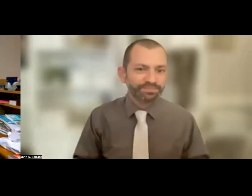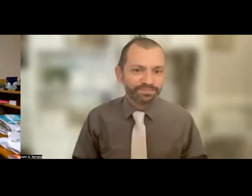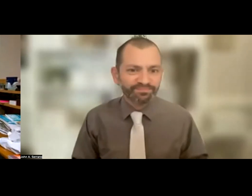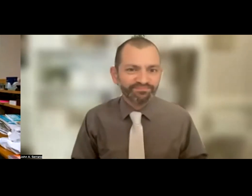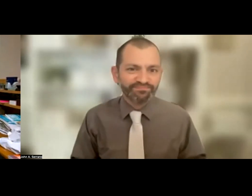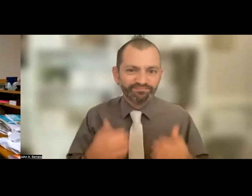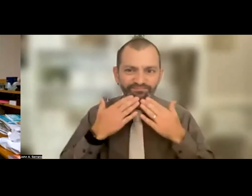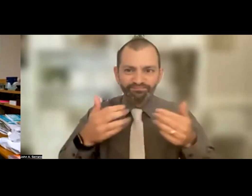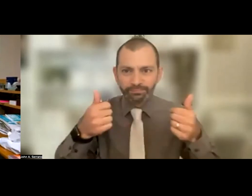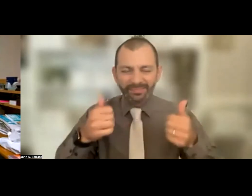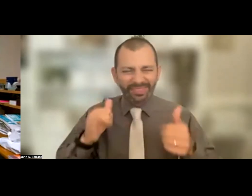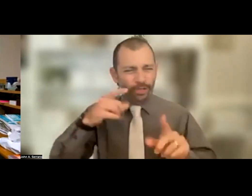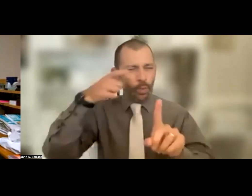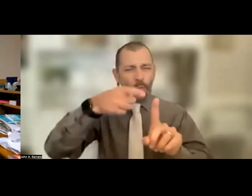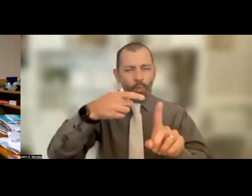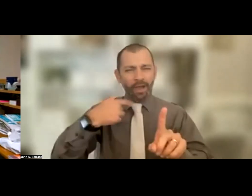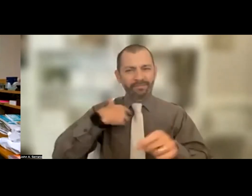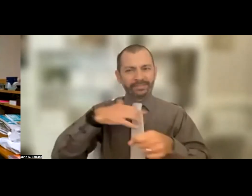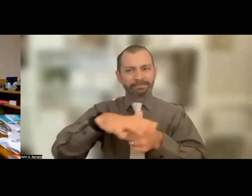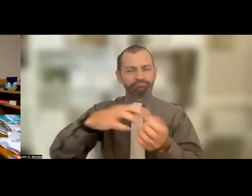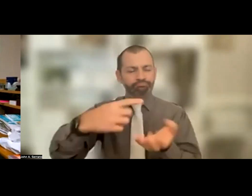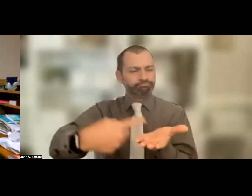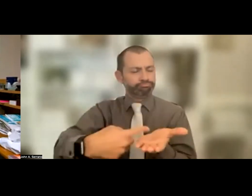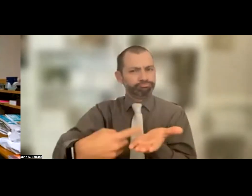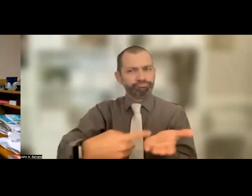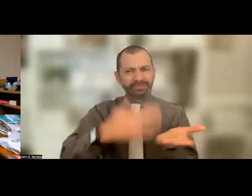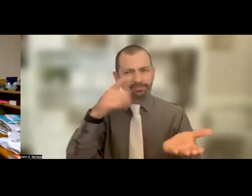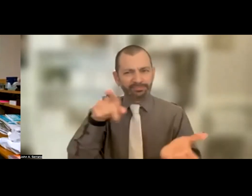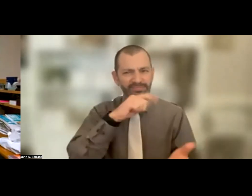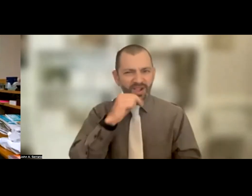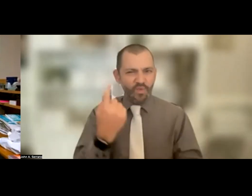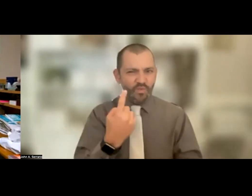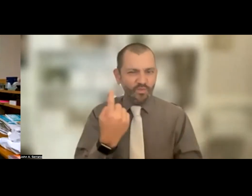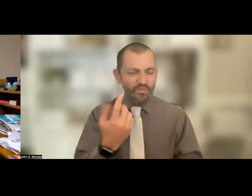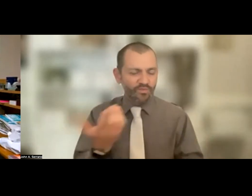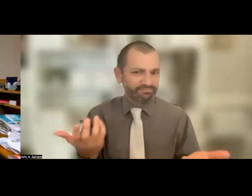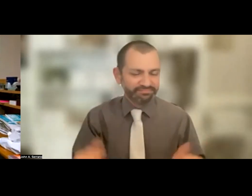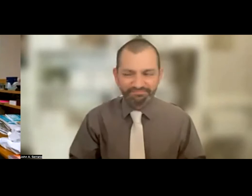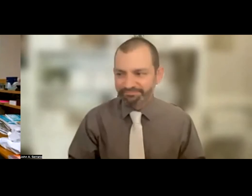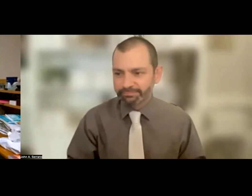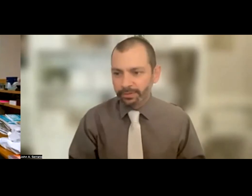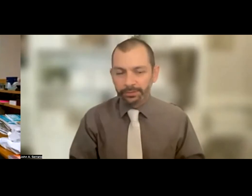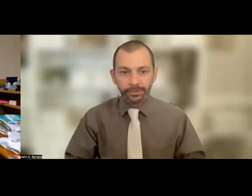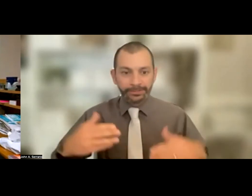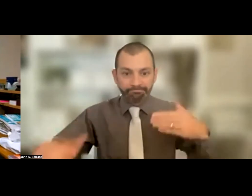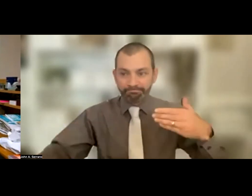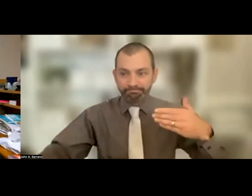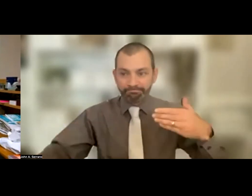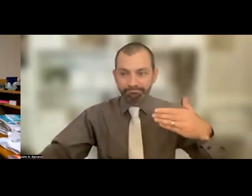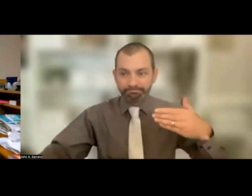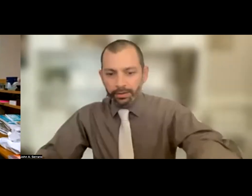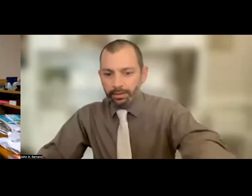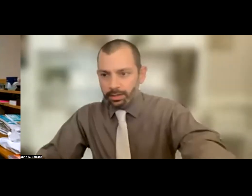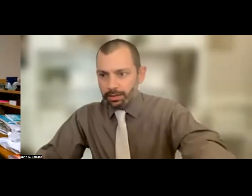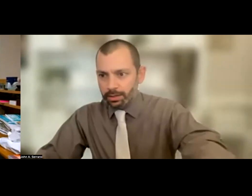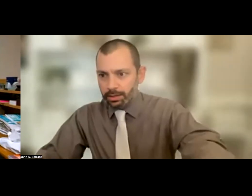that in light of COVID and the impact of that. So the goal really to have that space for conversation is what we're eager to continue